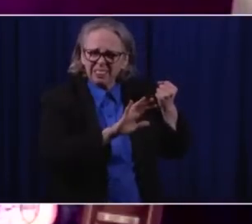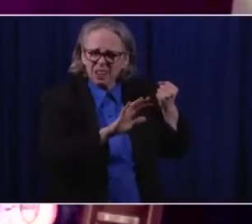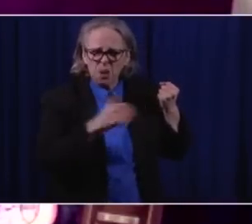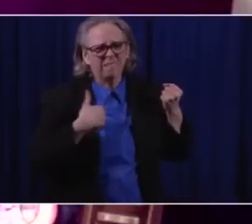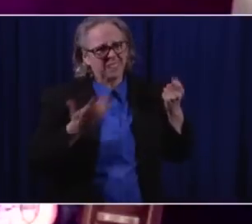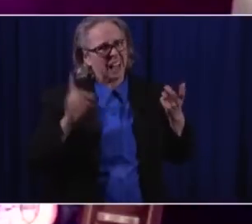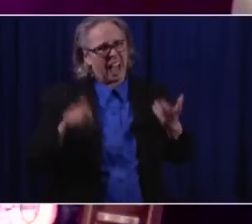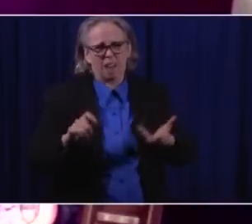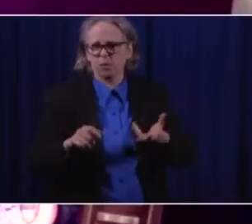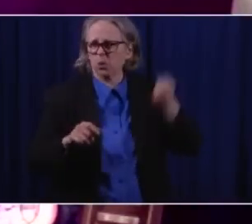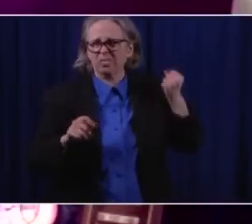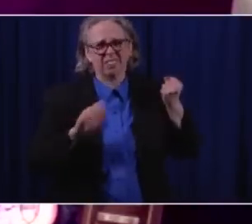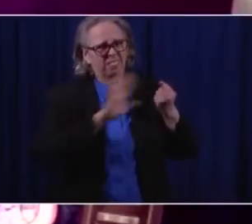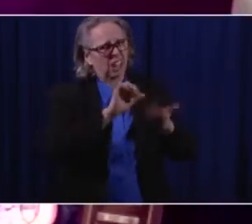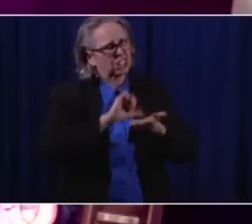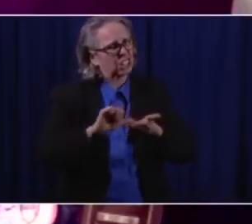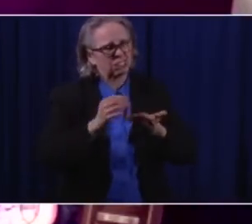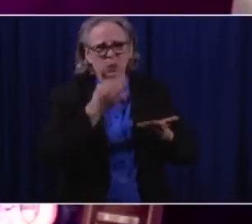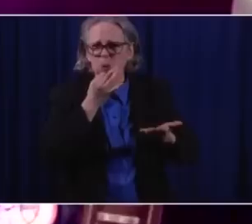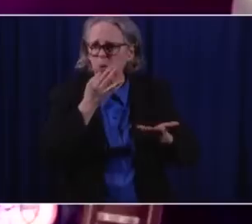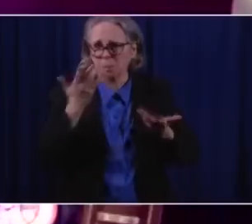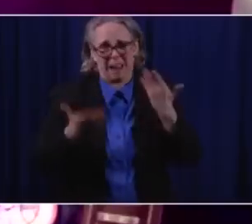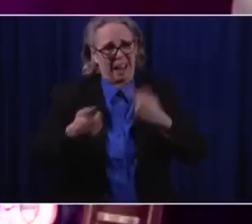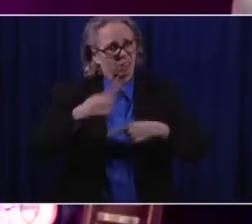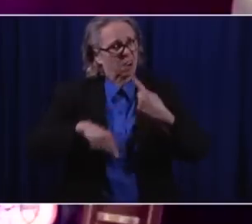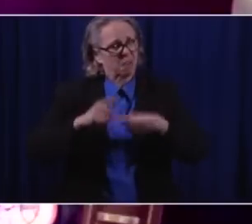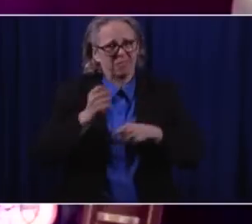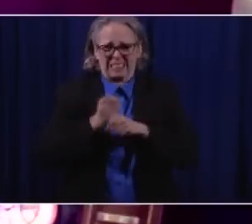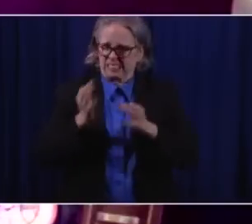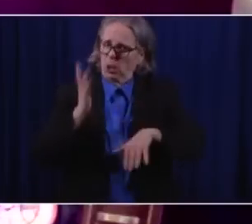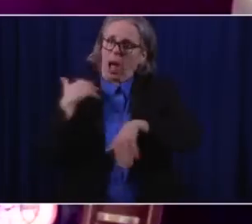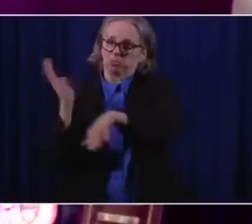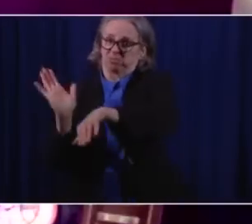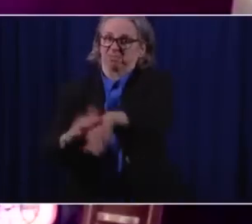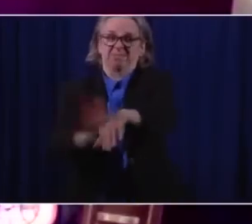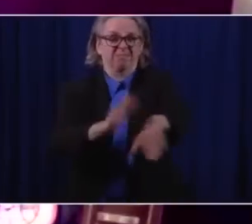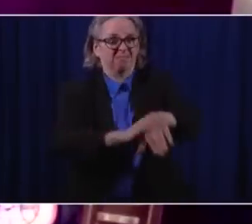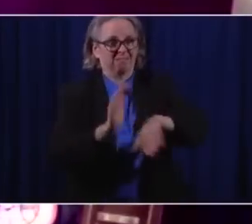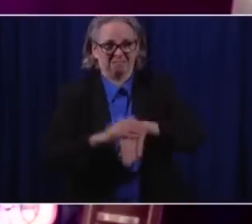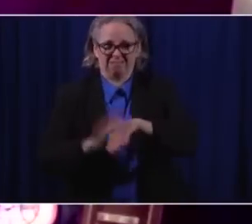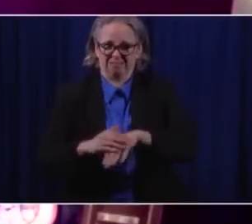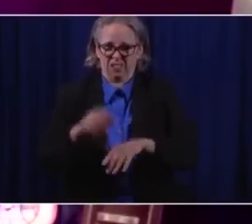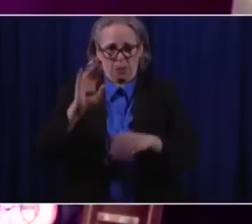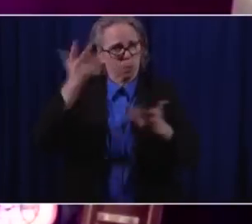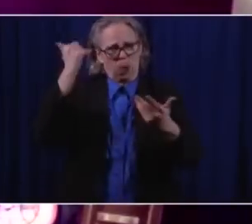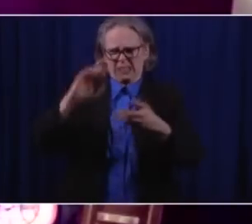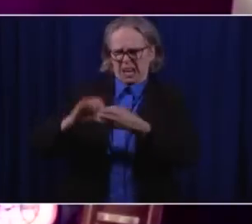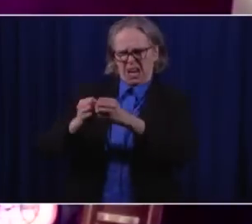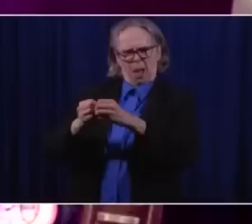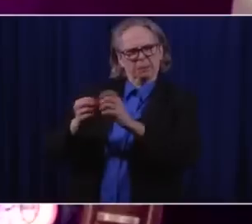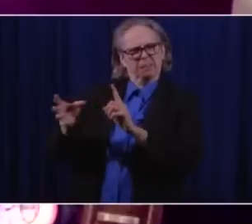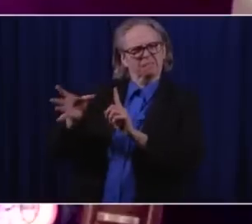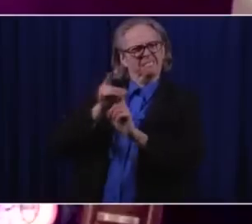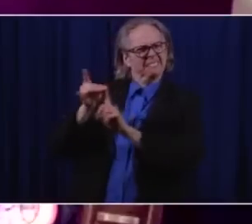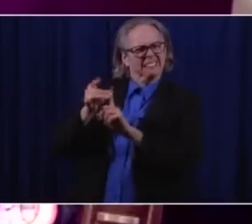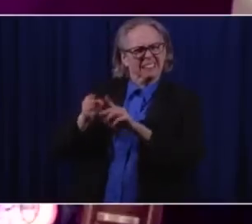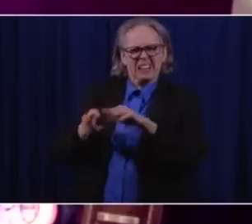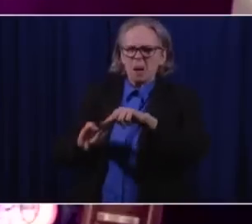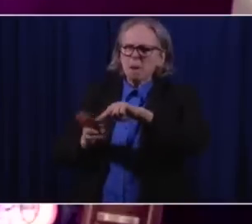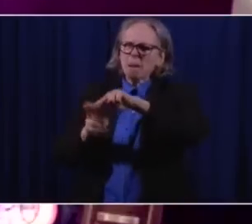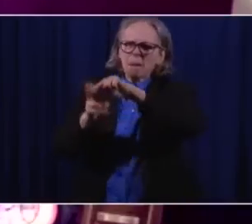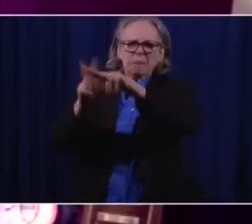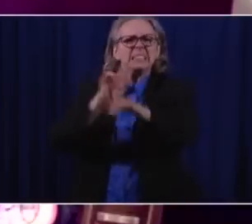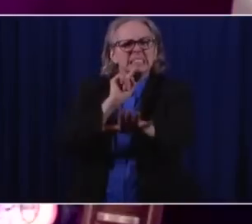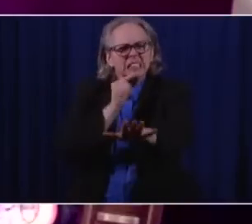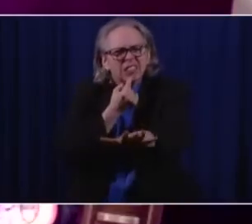of everyone in the state. This is not, this is one of those things where you say this is not a drill. And again, this time around, it's a little